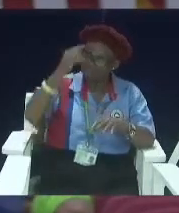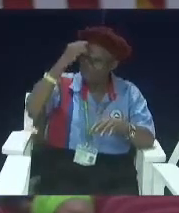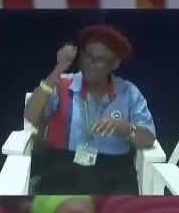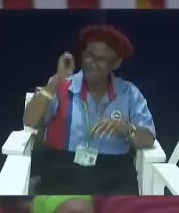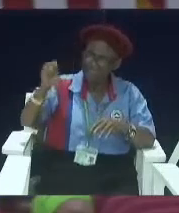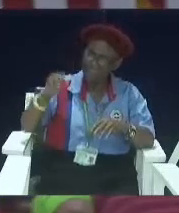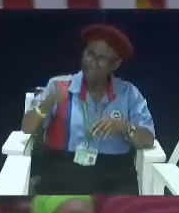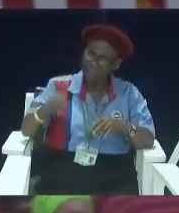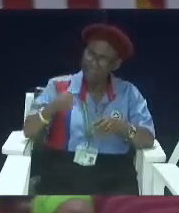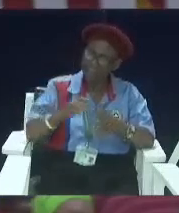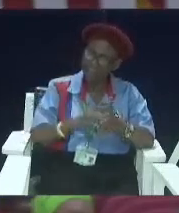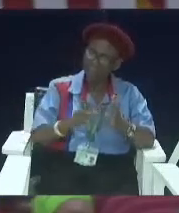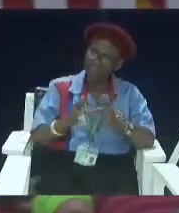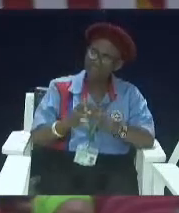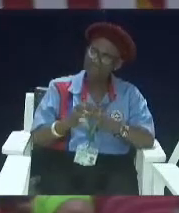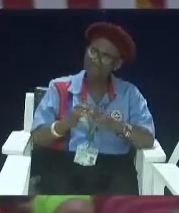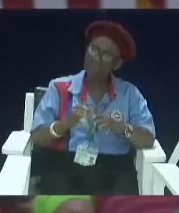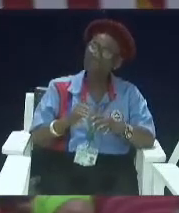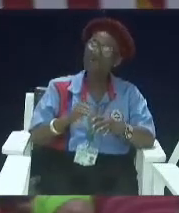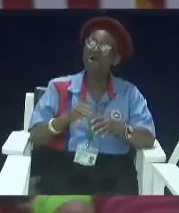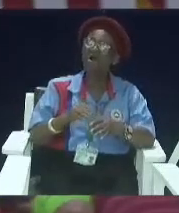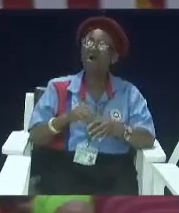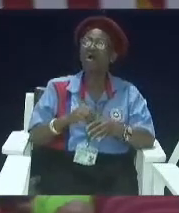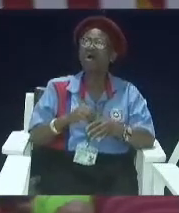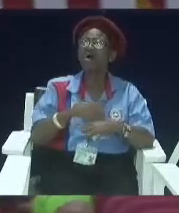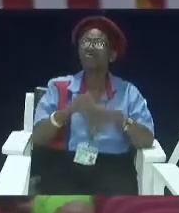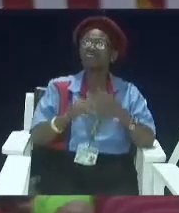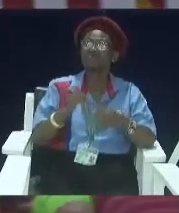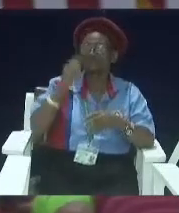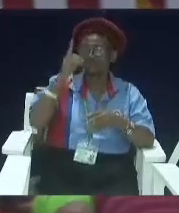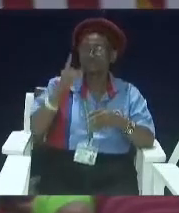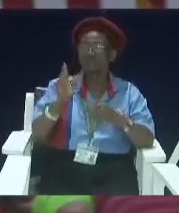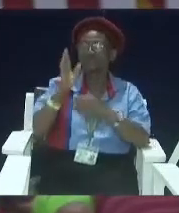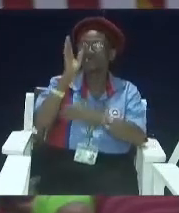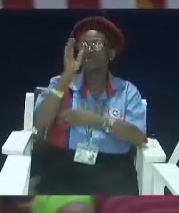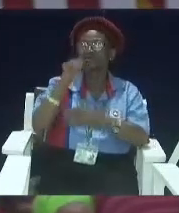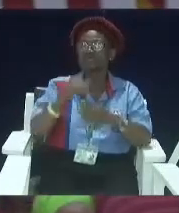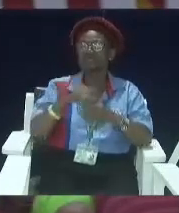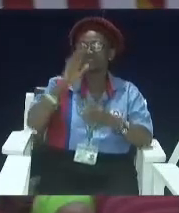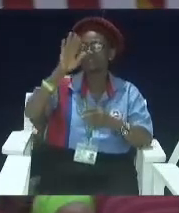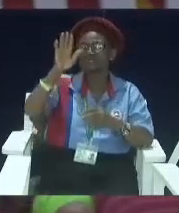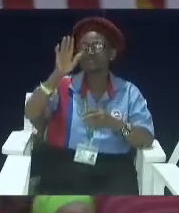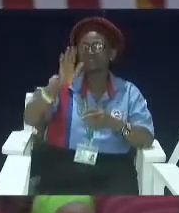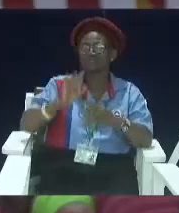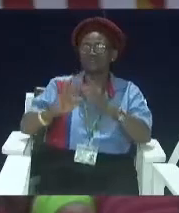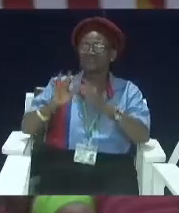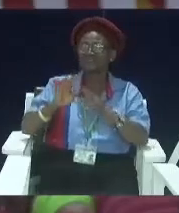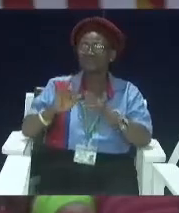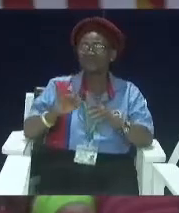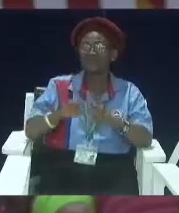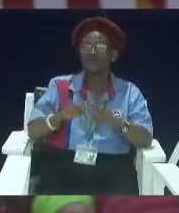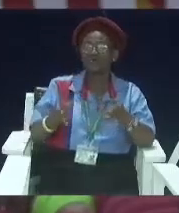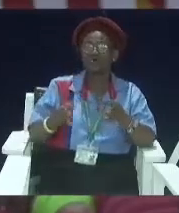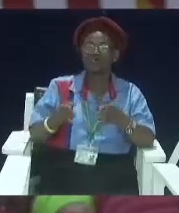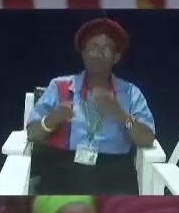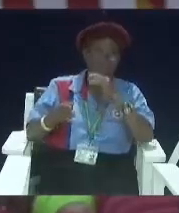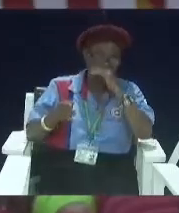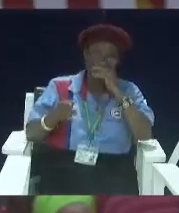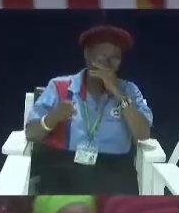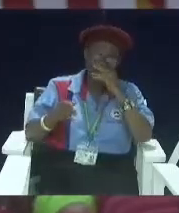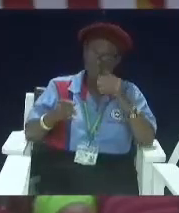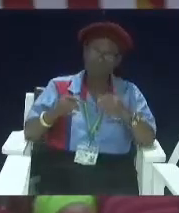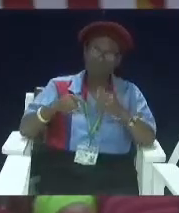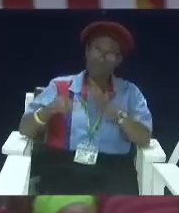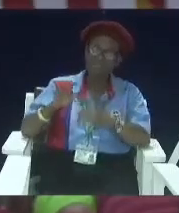All of a sudden, God, in his infinite mercy, opened his inner eyes. And he